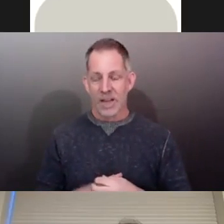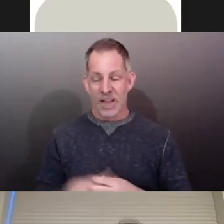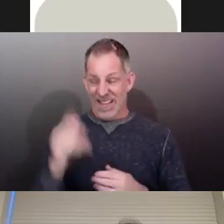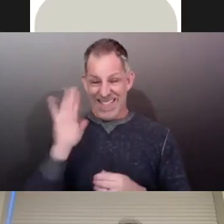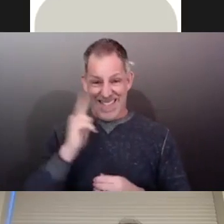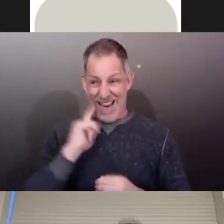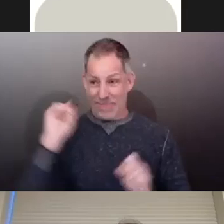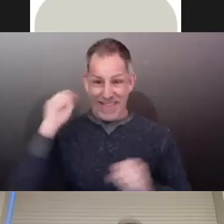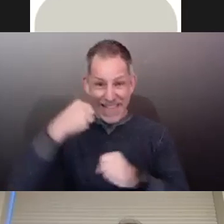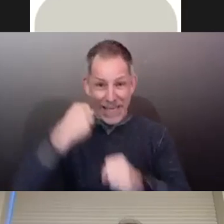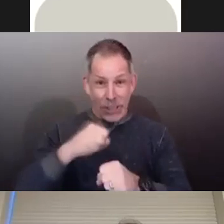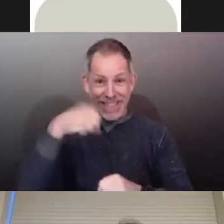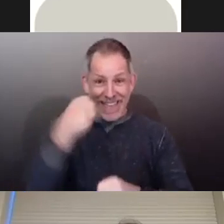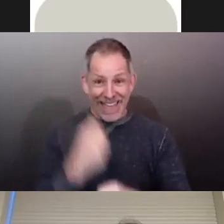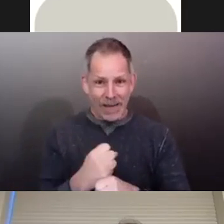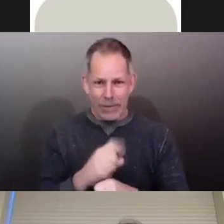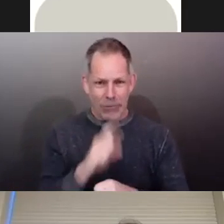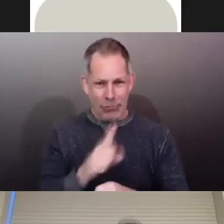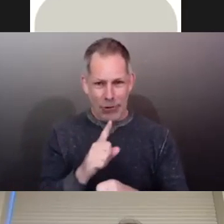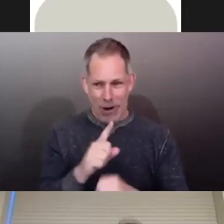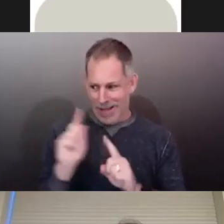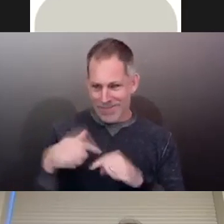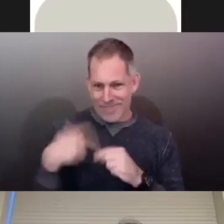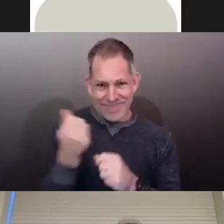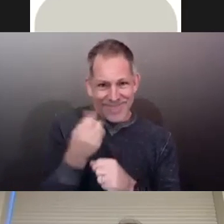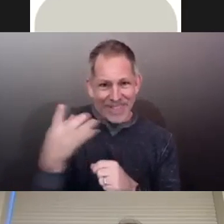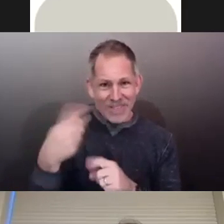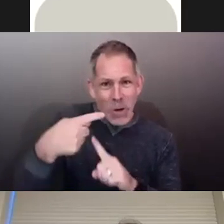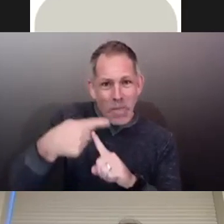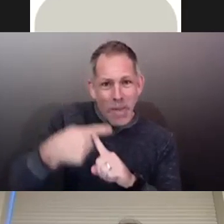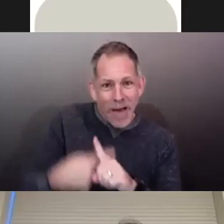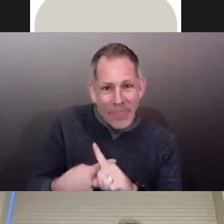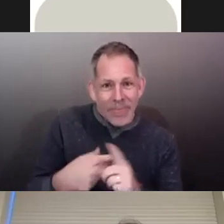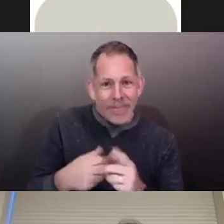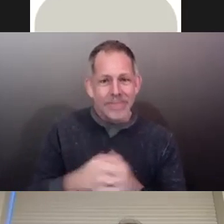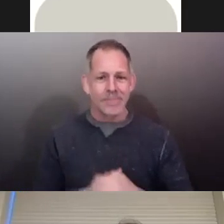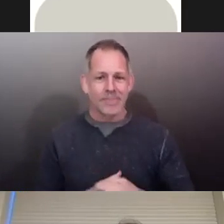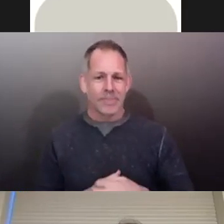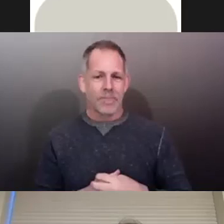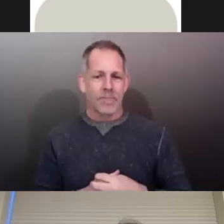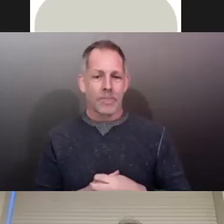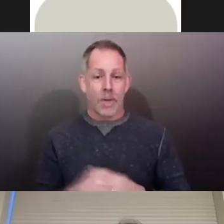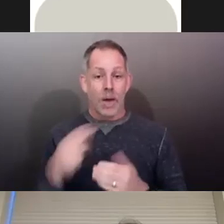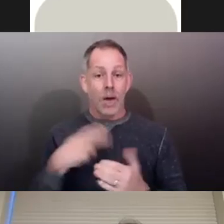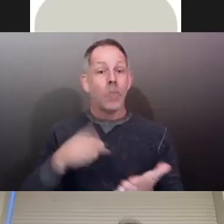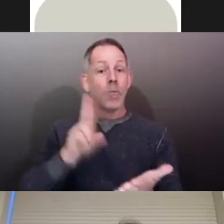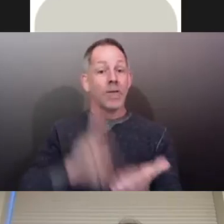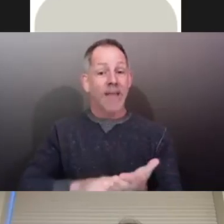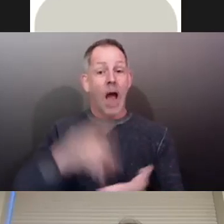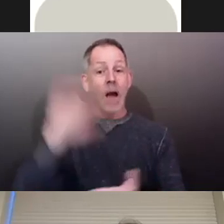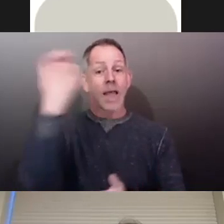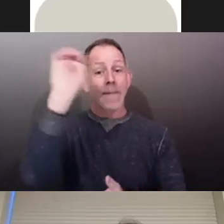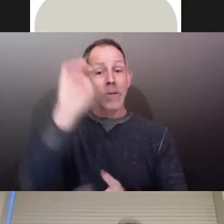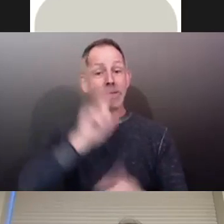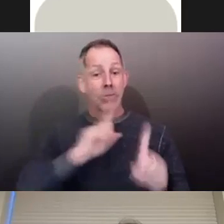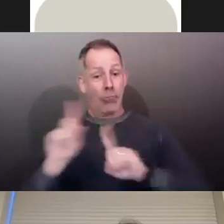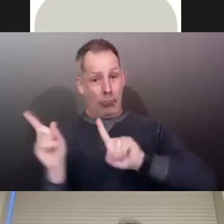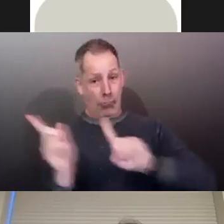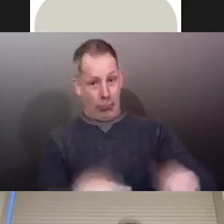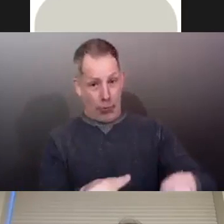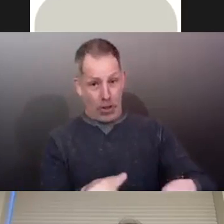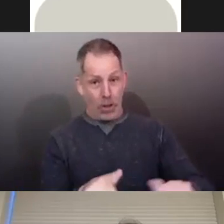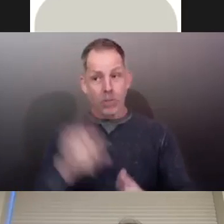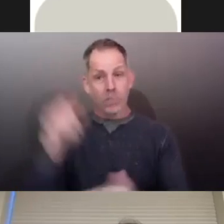supplies. I also signed an emergency order establishing delivery drivers as essential workers. This allowed them to get children